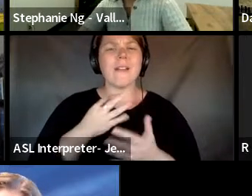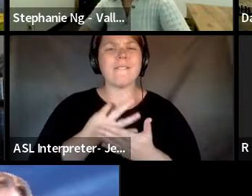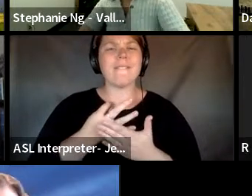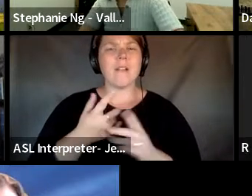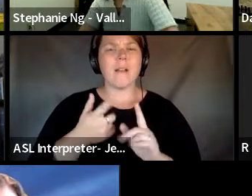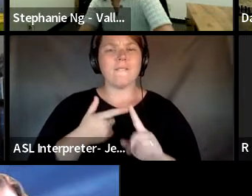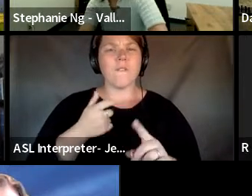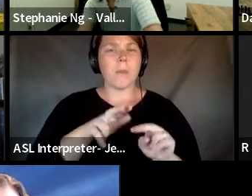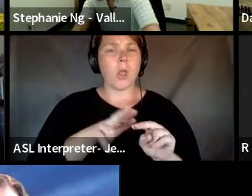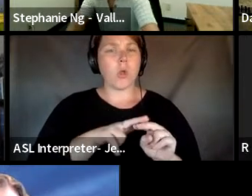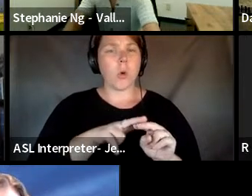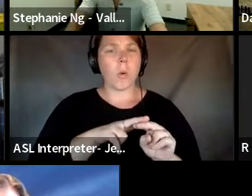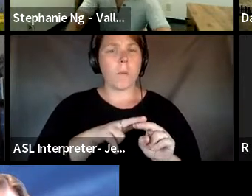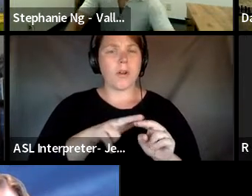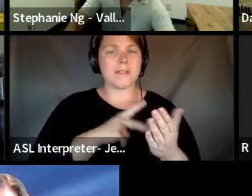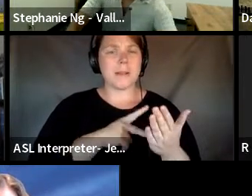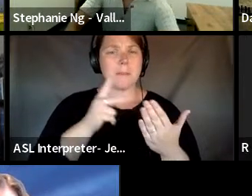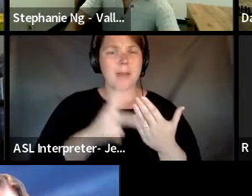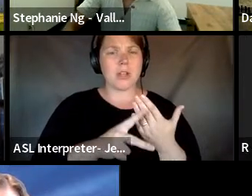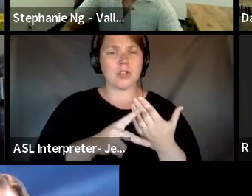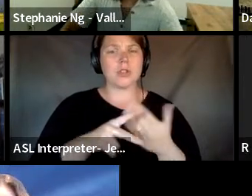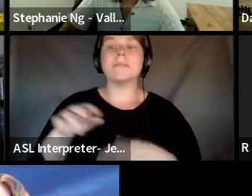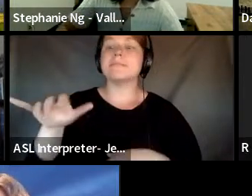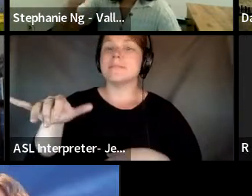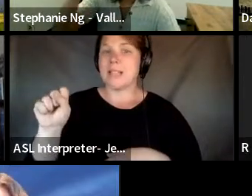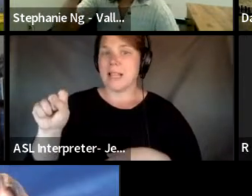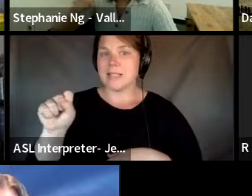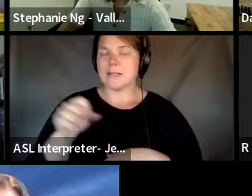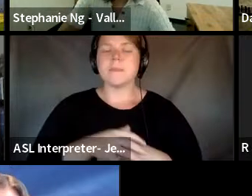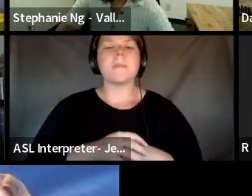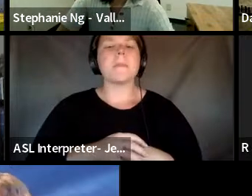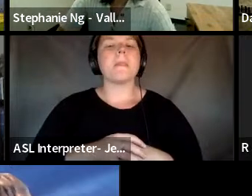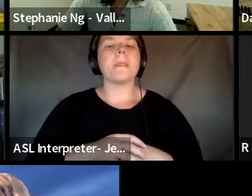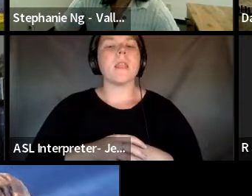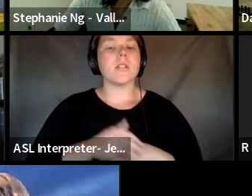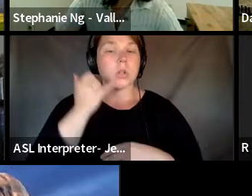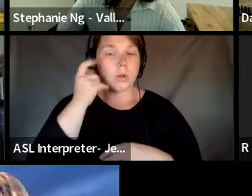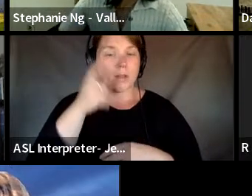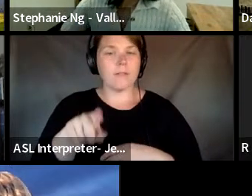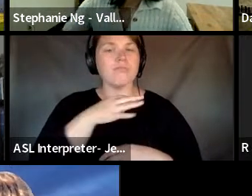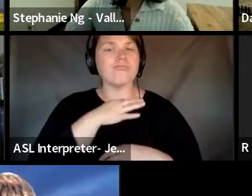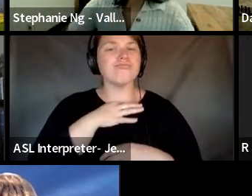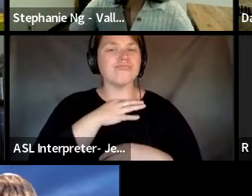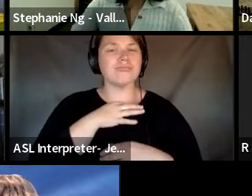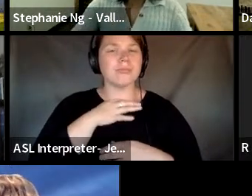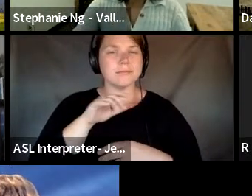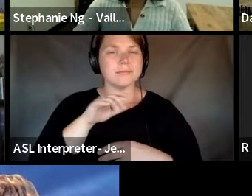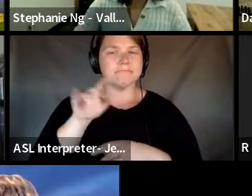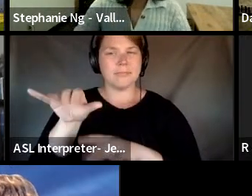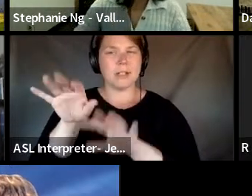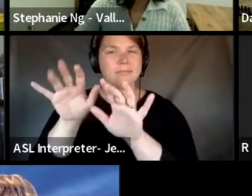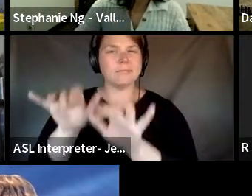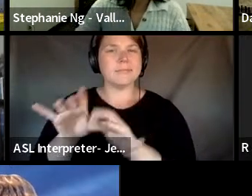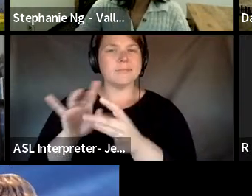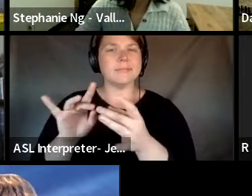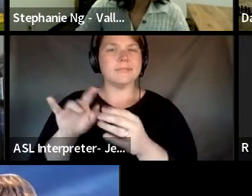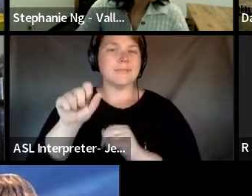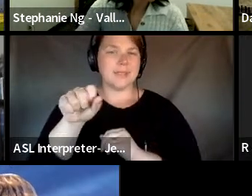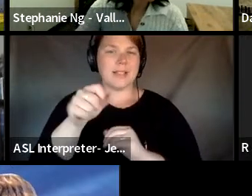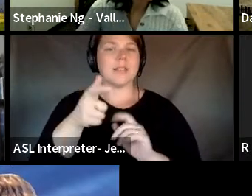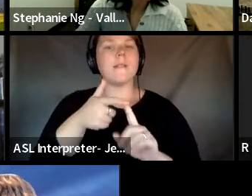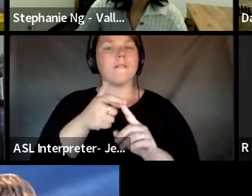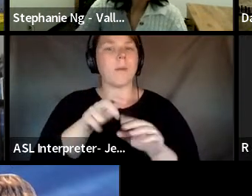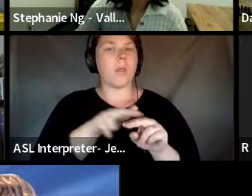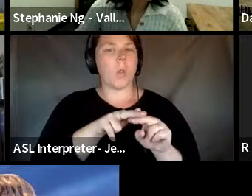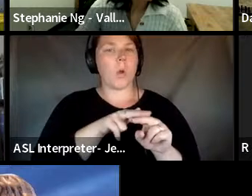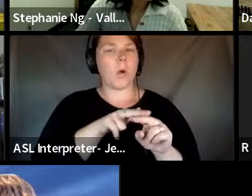locomotives measure, which to Stephanie replied yes. So just in case anyone else had that question, yes, it is coming from that